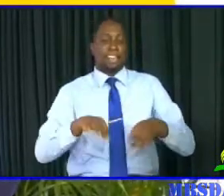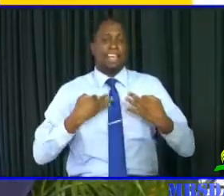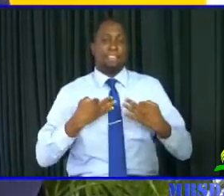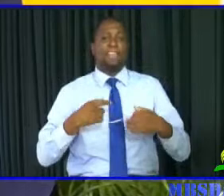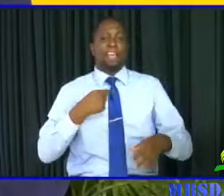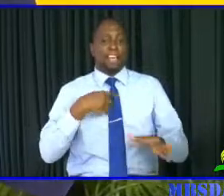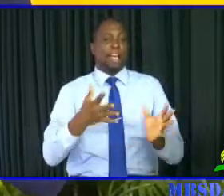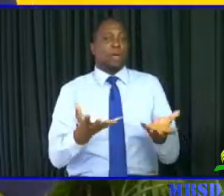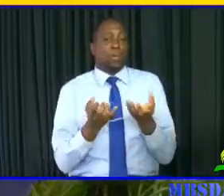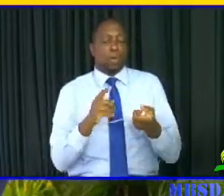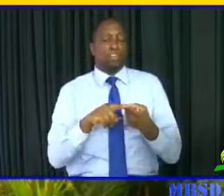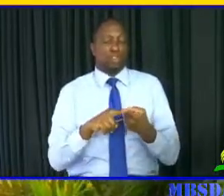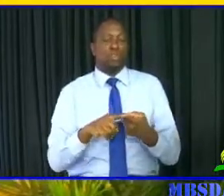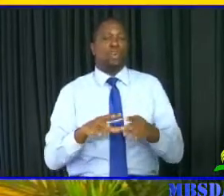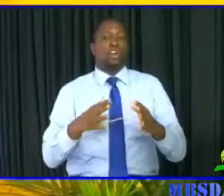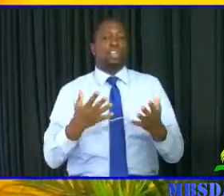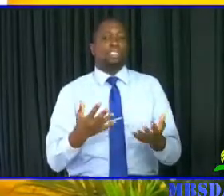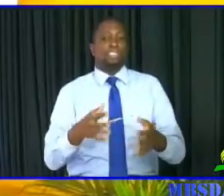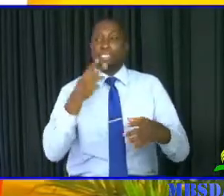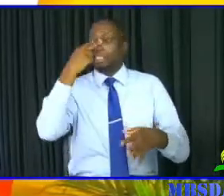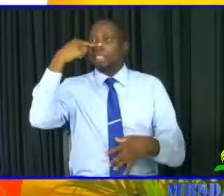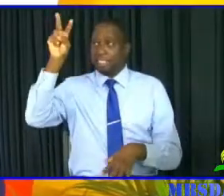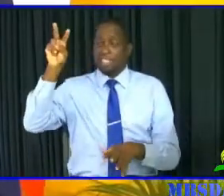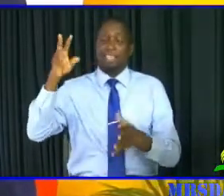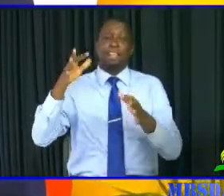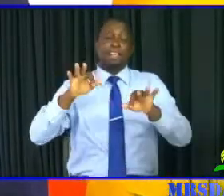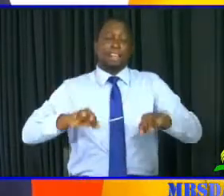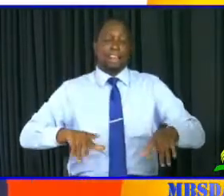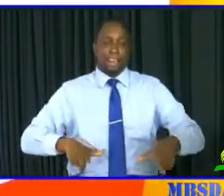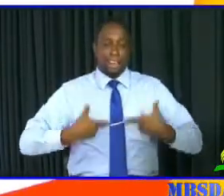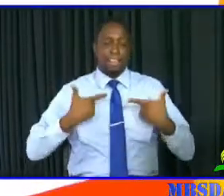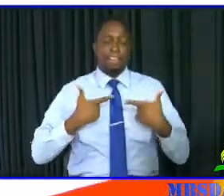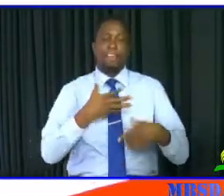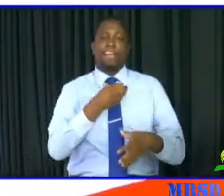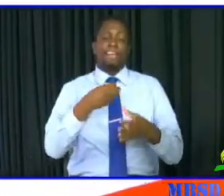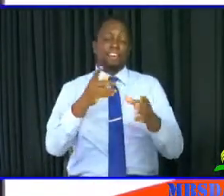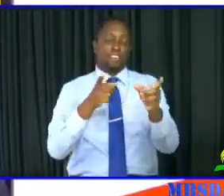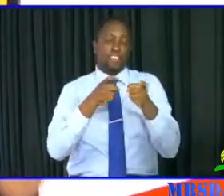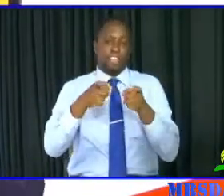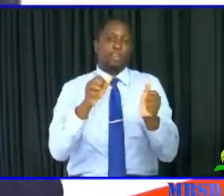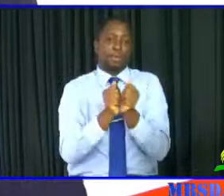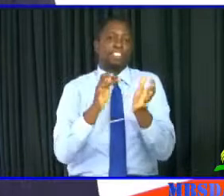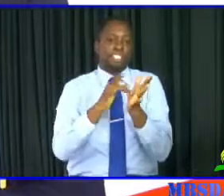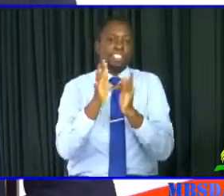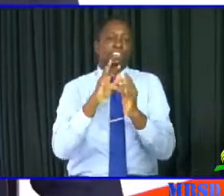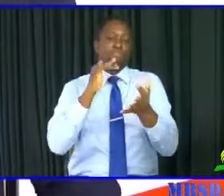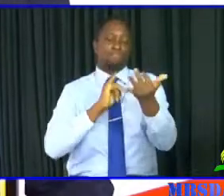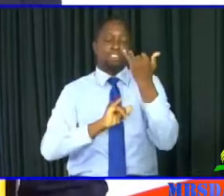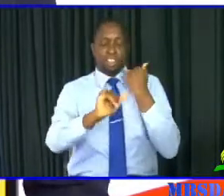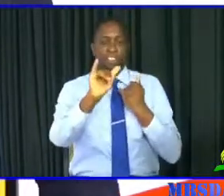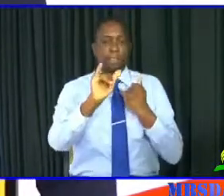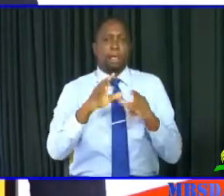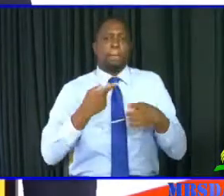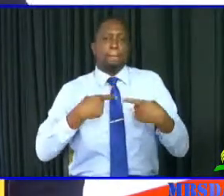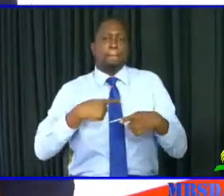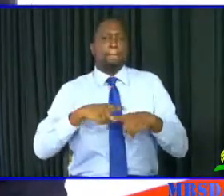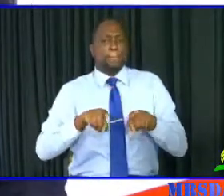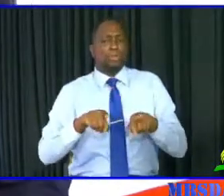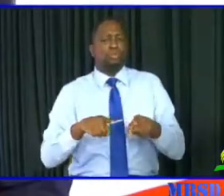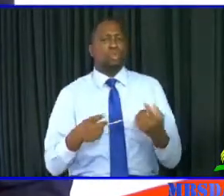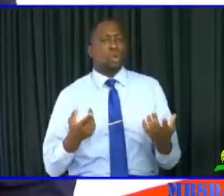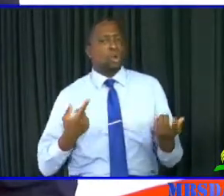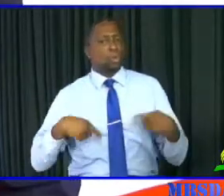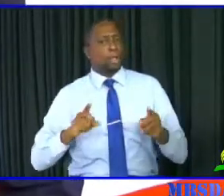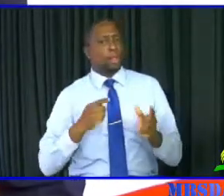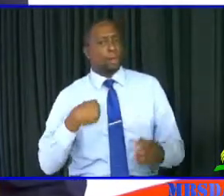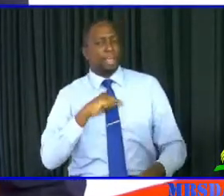I want to live. I want to reign with Jesus forever and forever. But while we are here this evening, we're talking